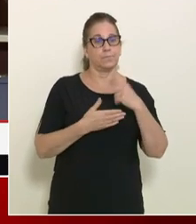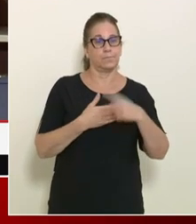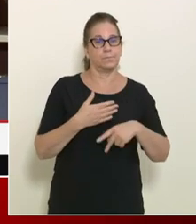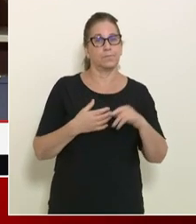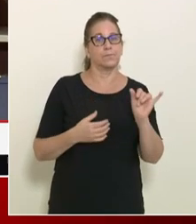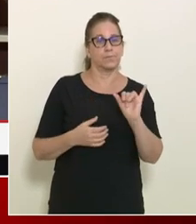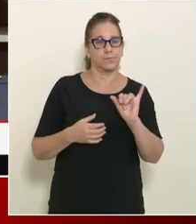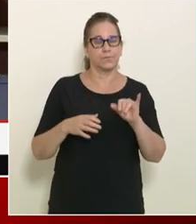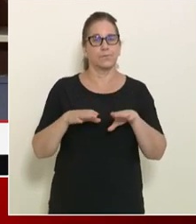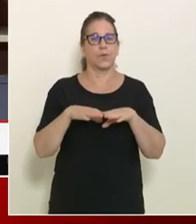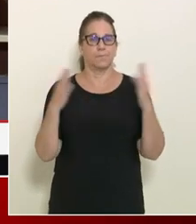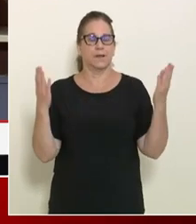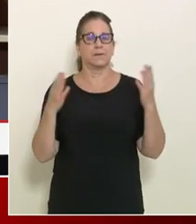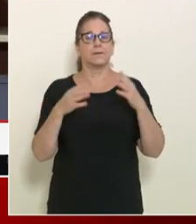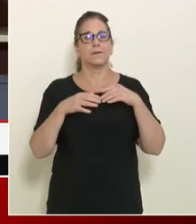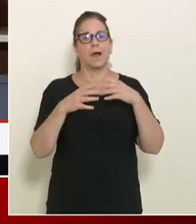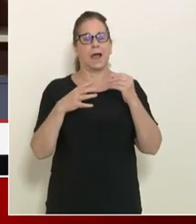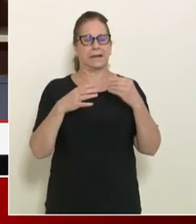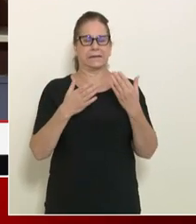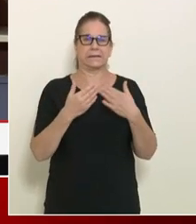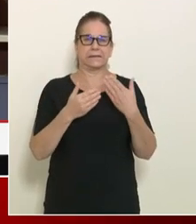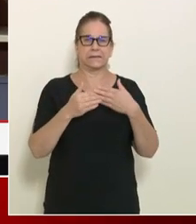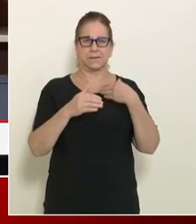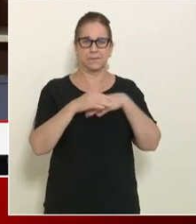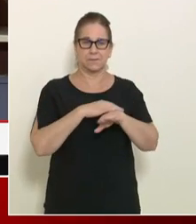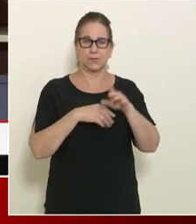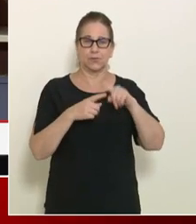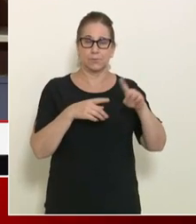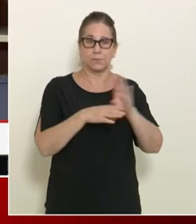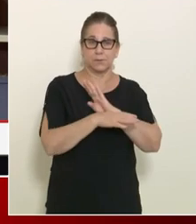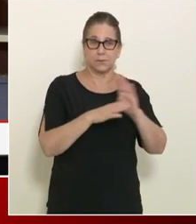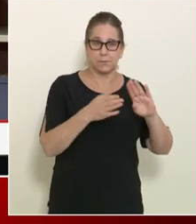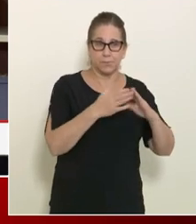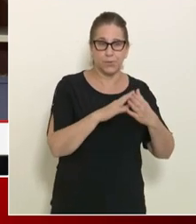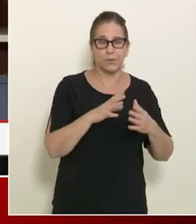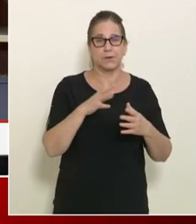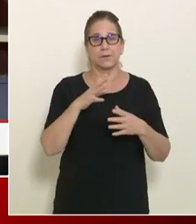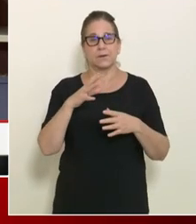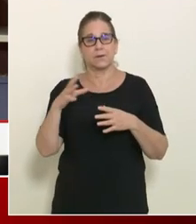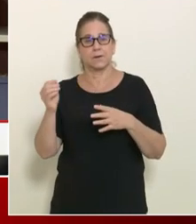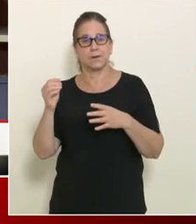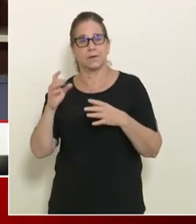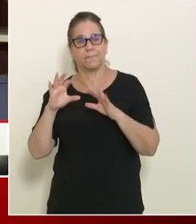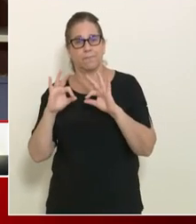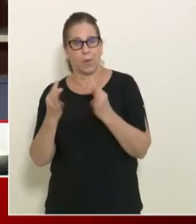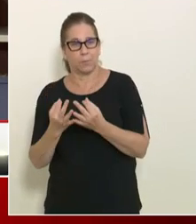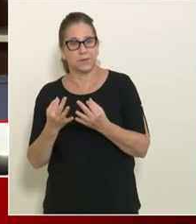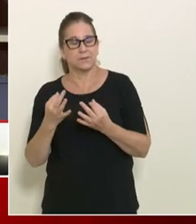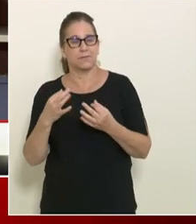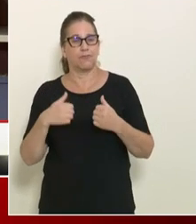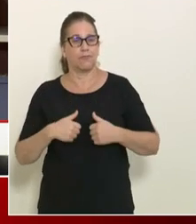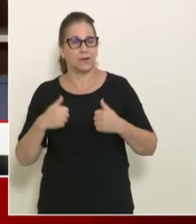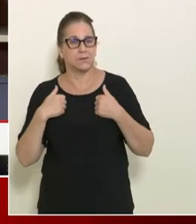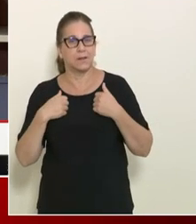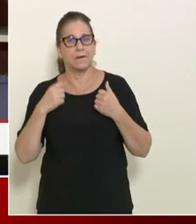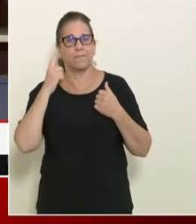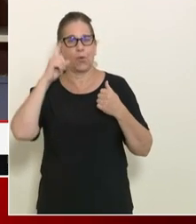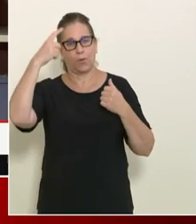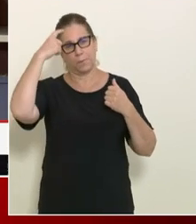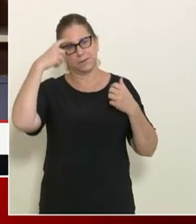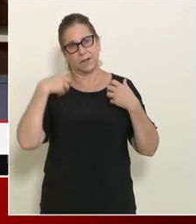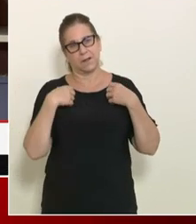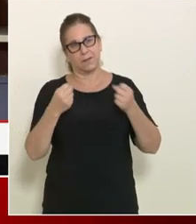will provide easy access to mental health services and support through its 24-hour mental